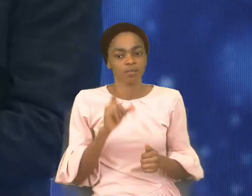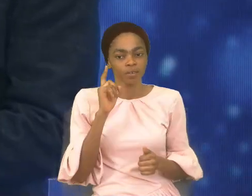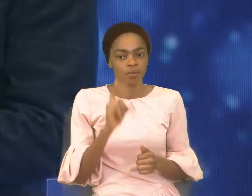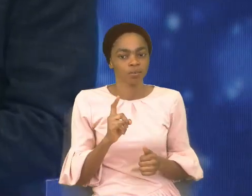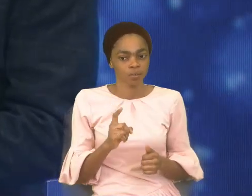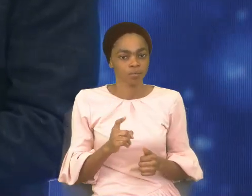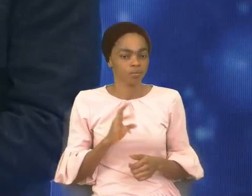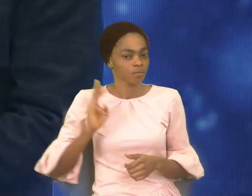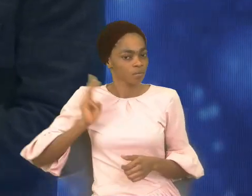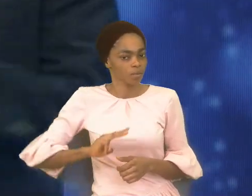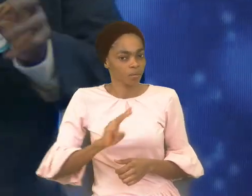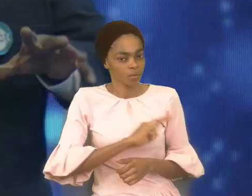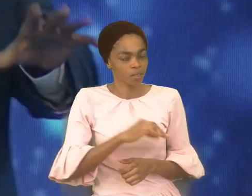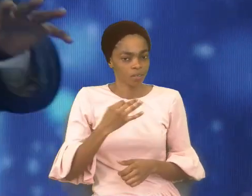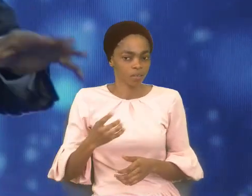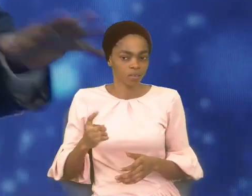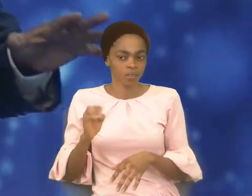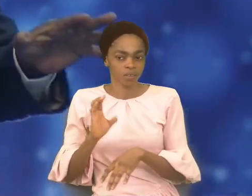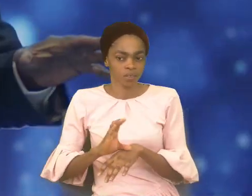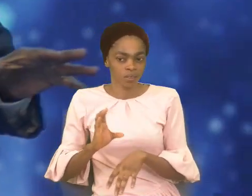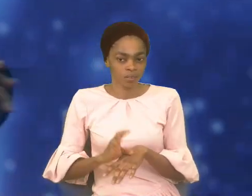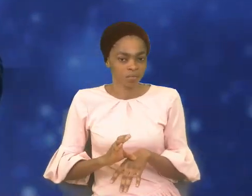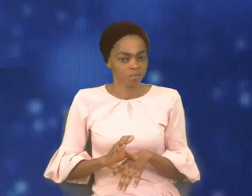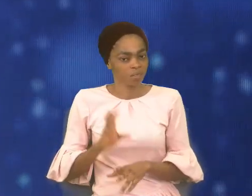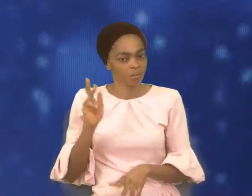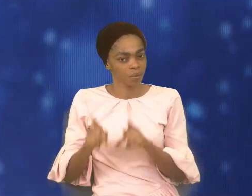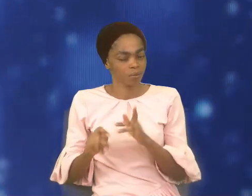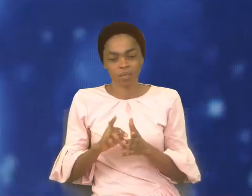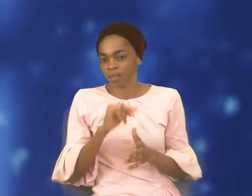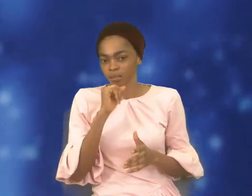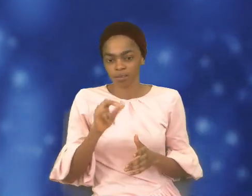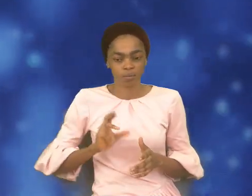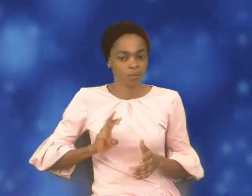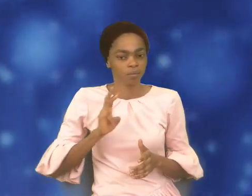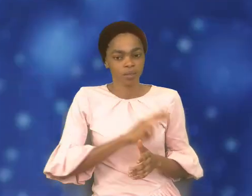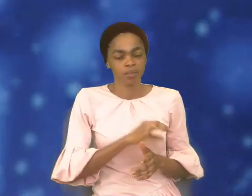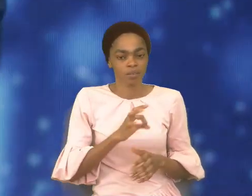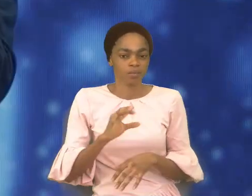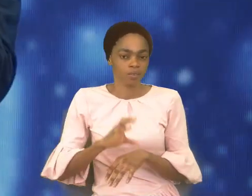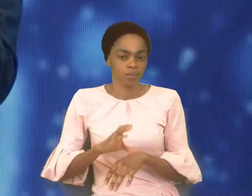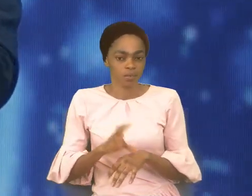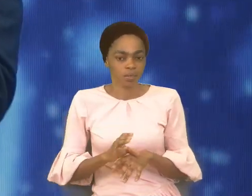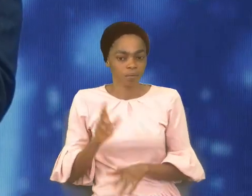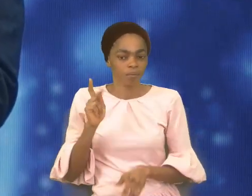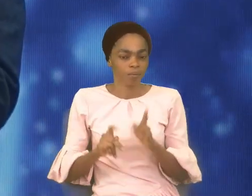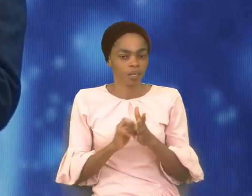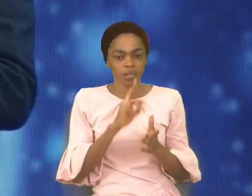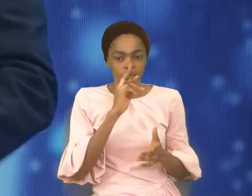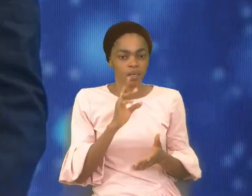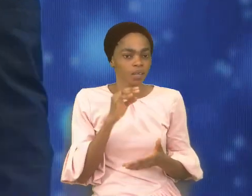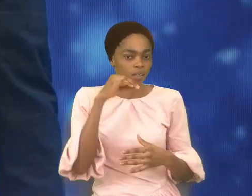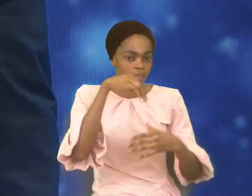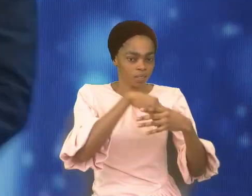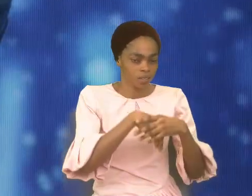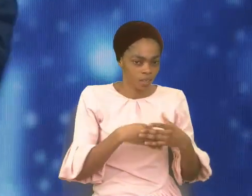non-members of the church, those who are inside and those who are outside, that will allow